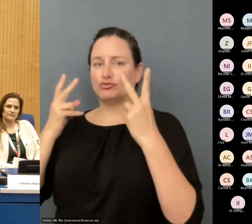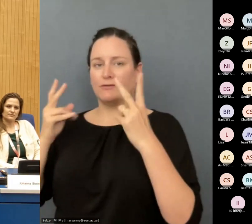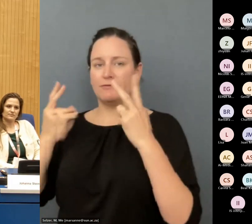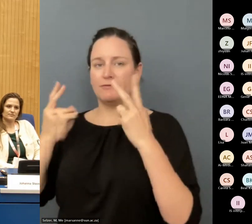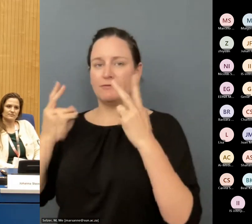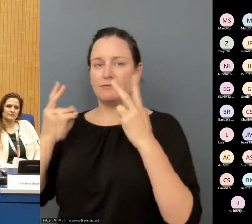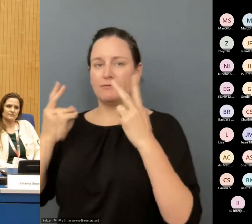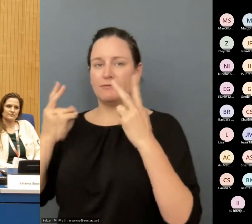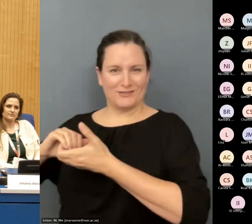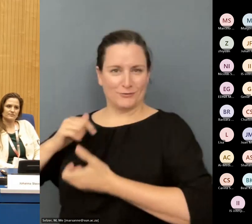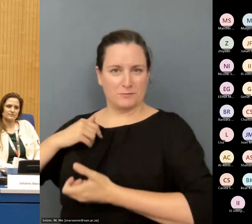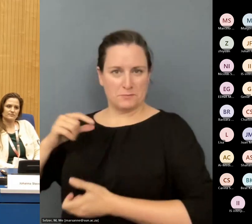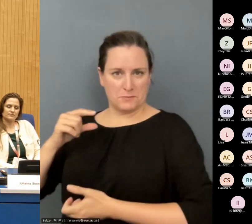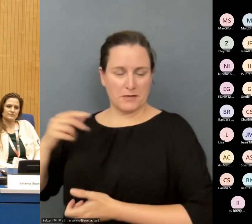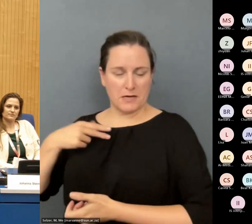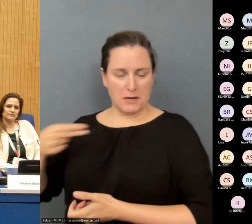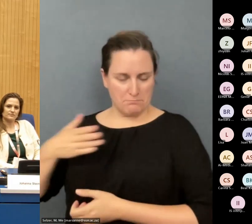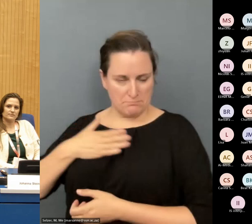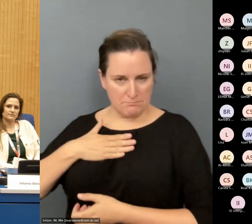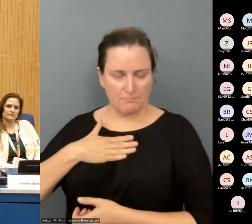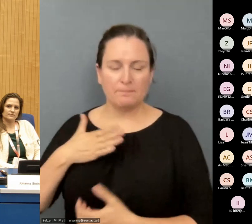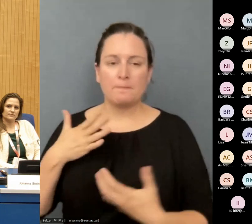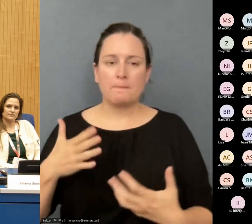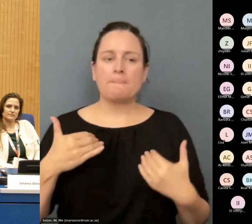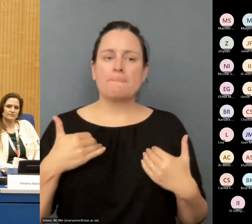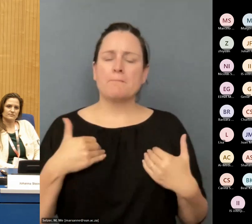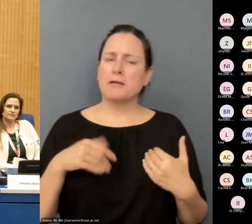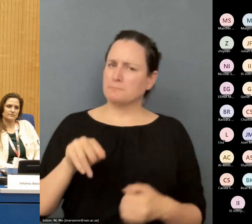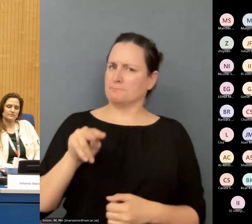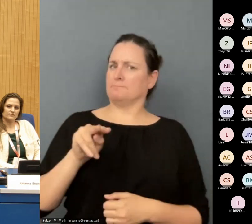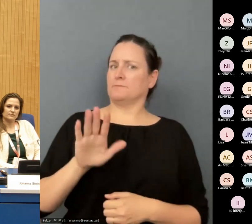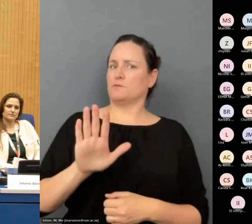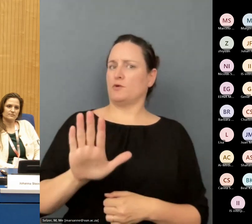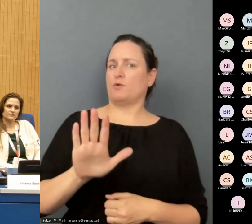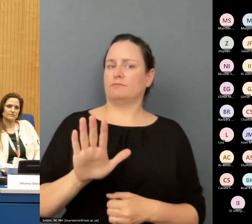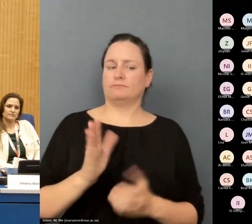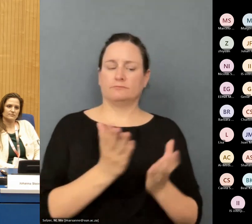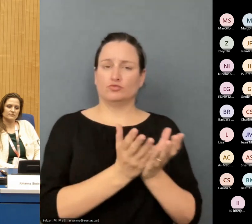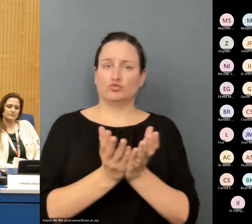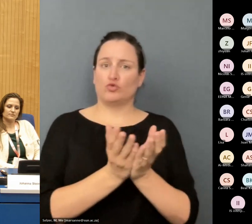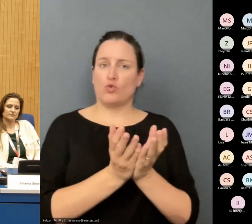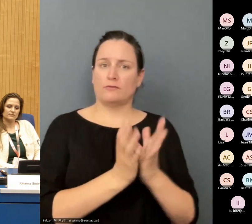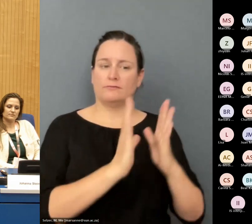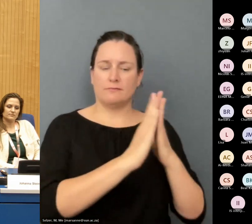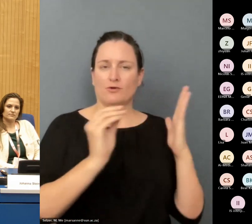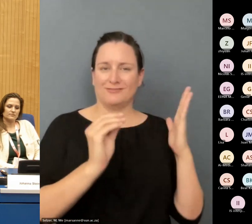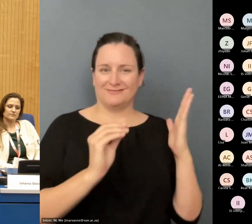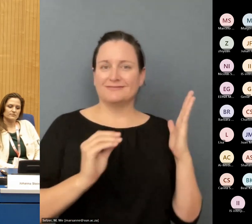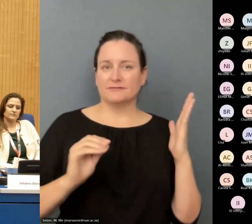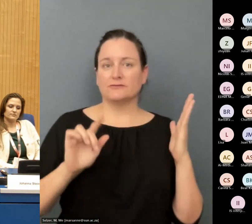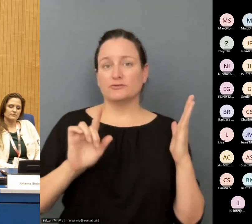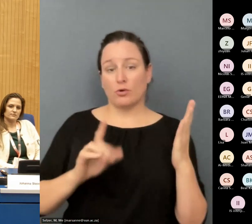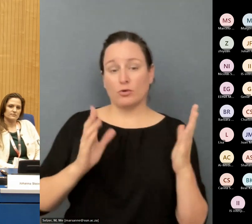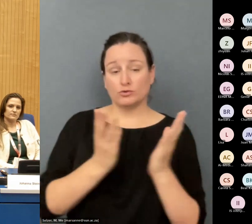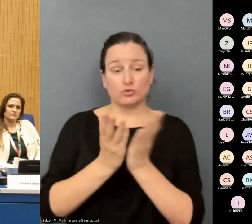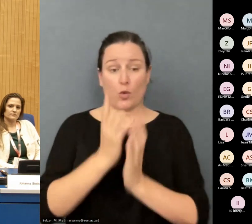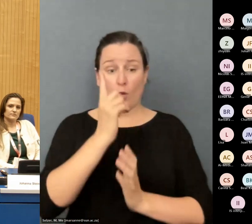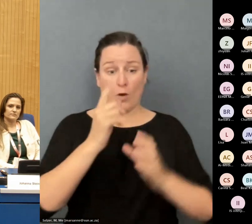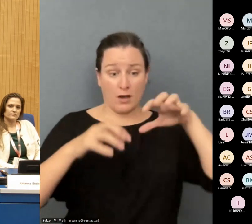interested in, it seemed like all of the school-based models were bringing children from different areas to one school.